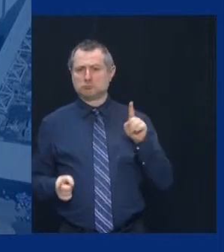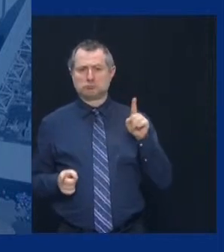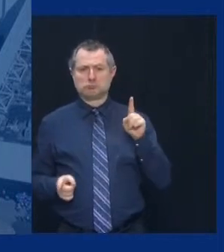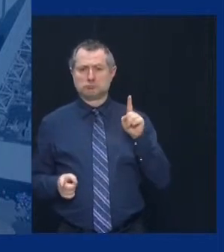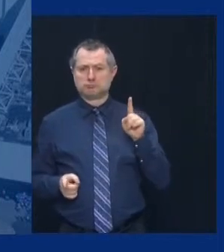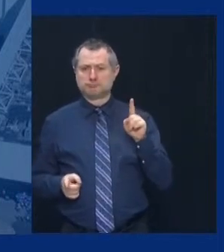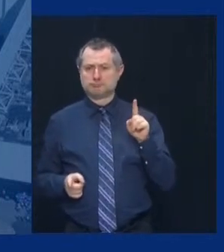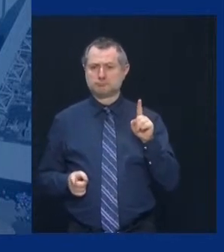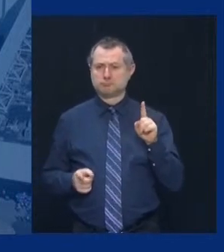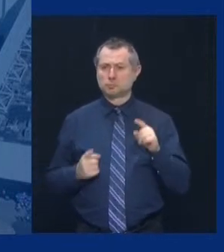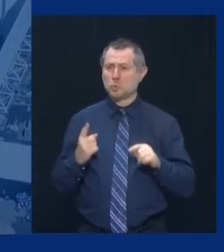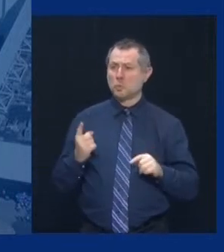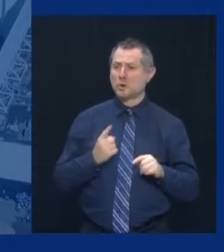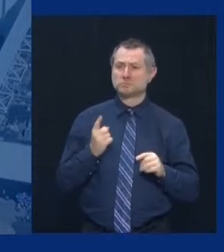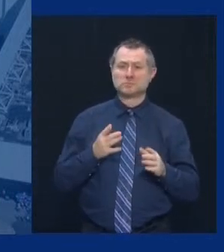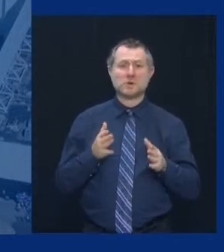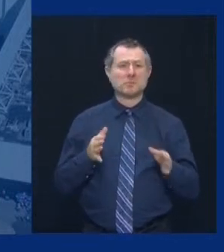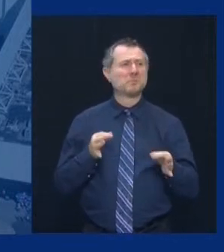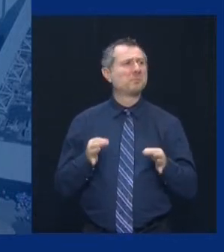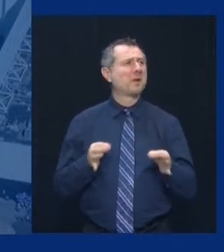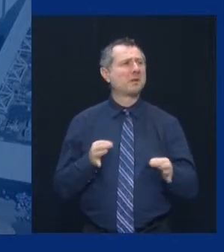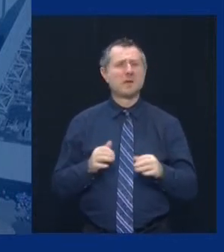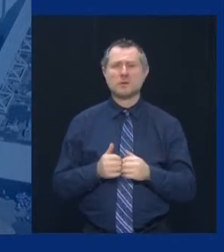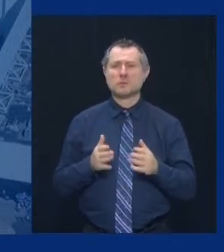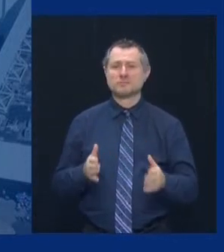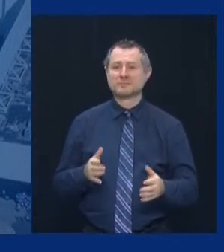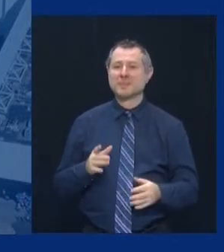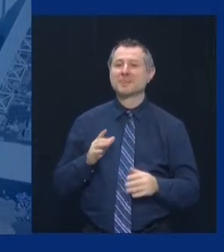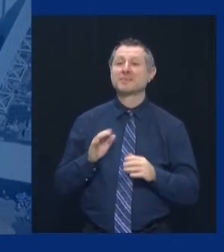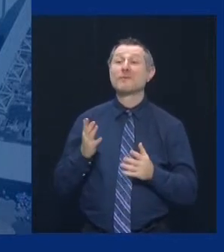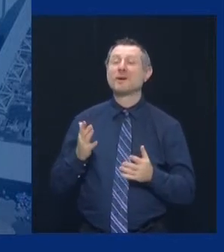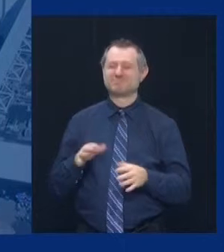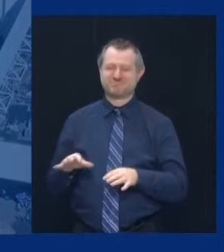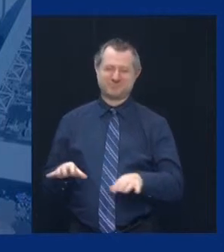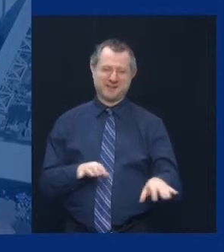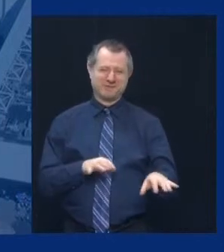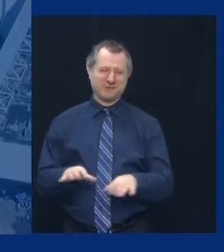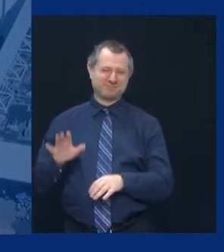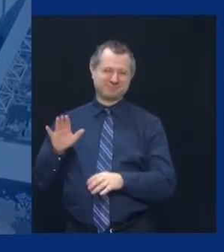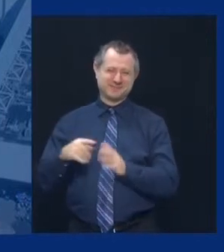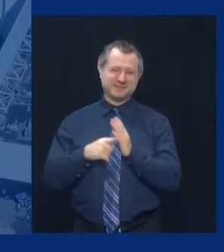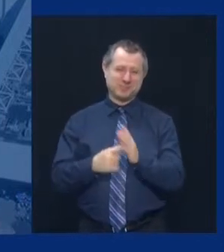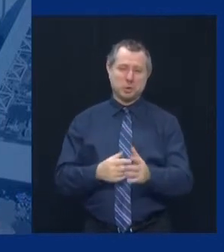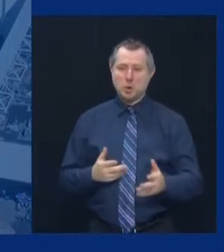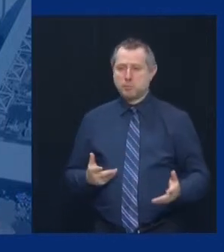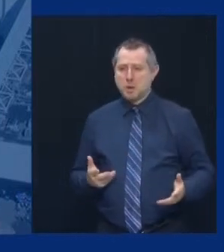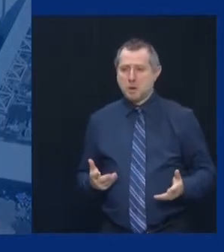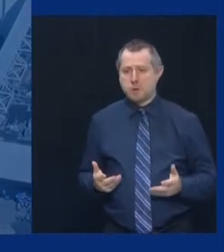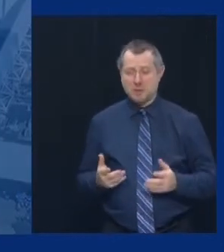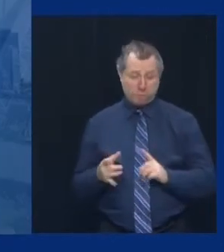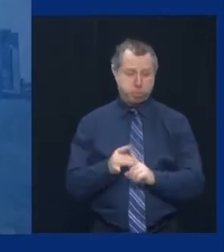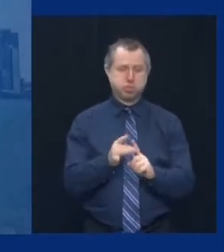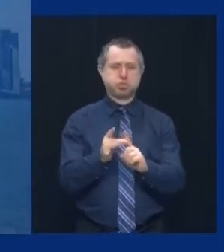Except the behavior of those people in that place.